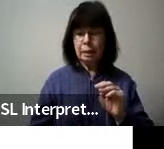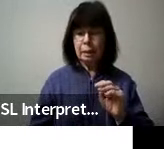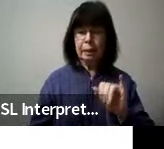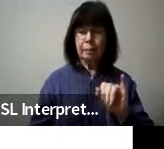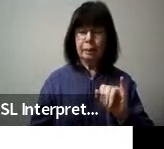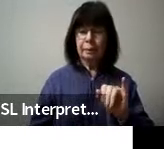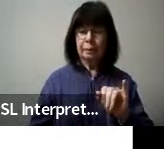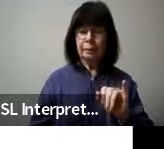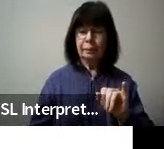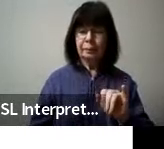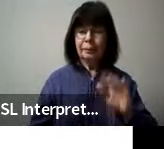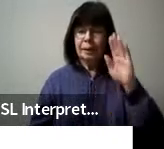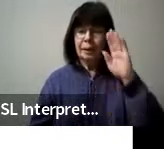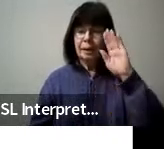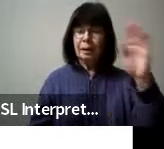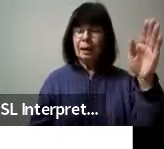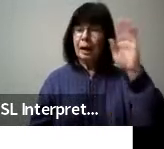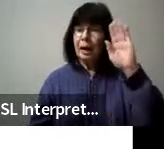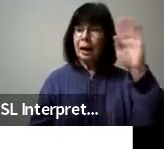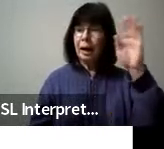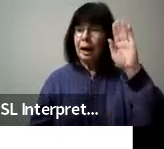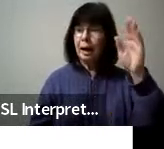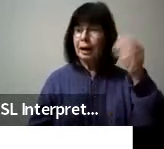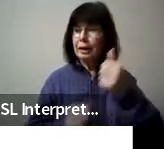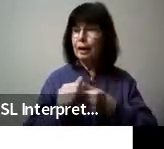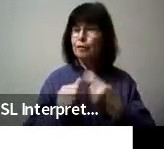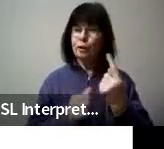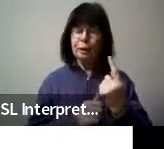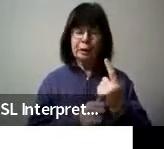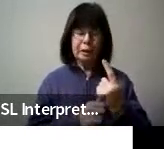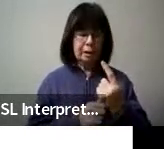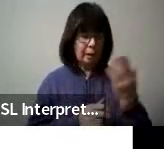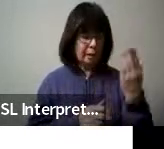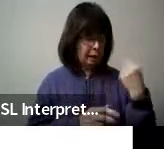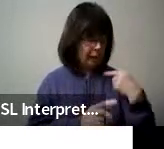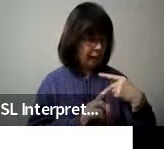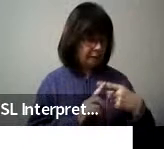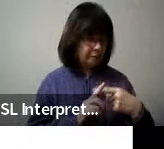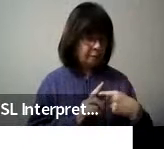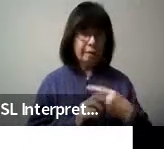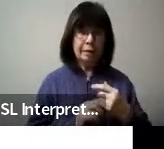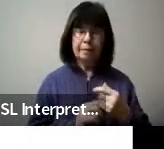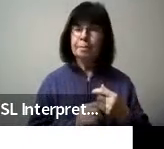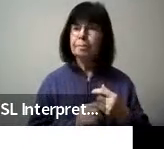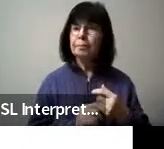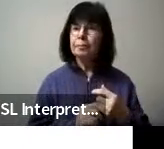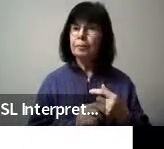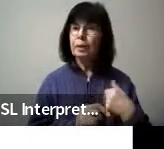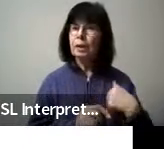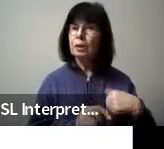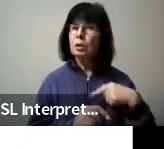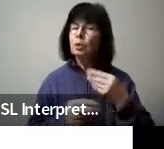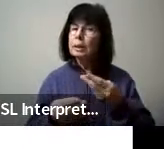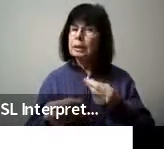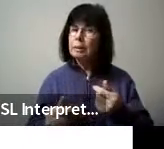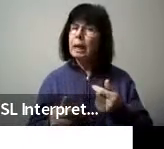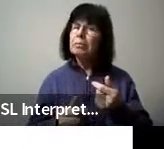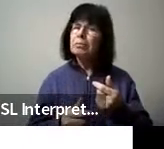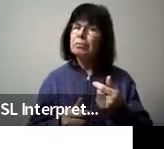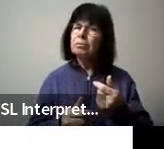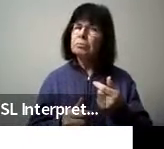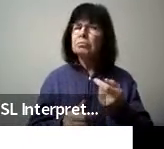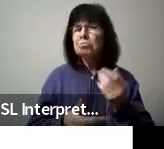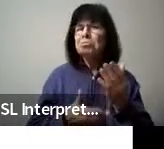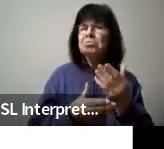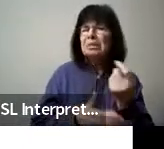everyone. And so, you know, last month, we spent a little bit of time, not very